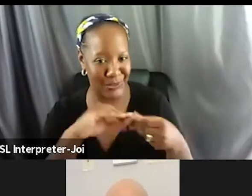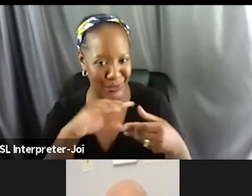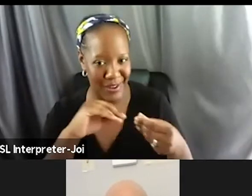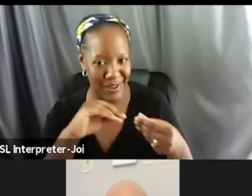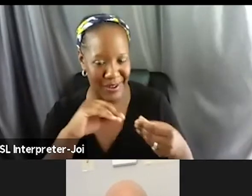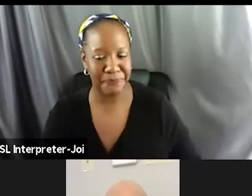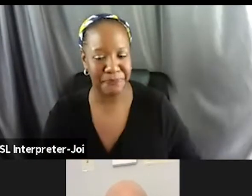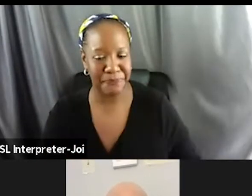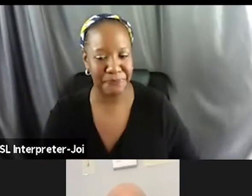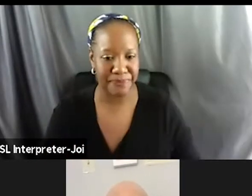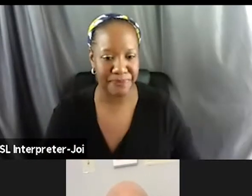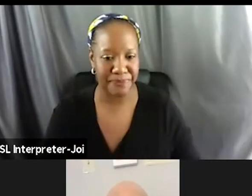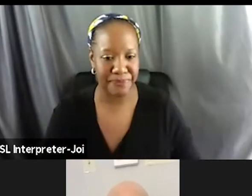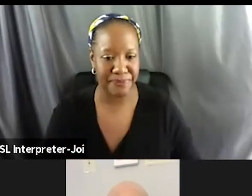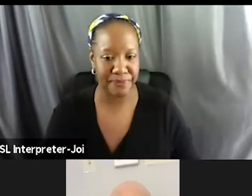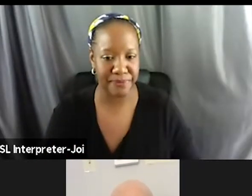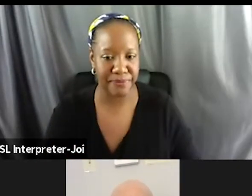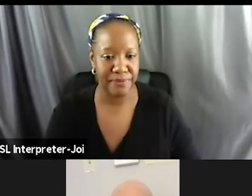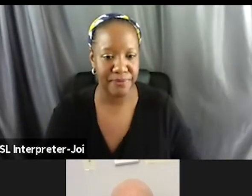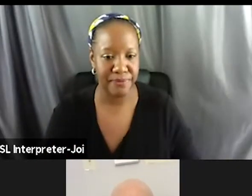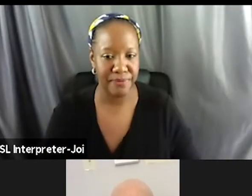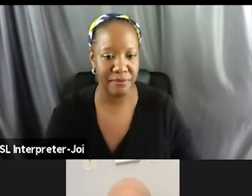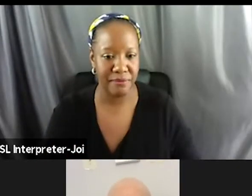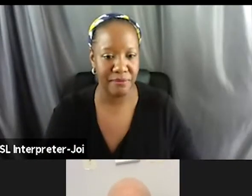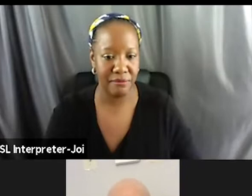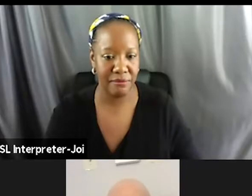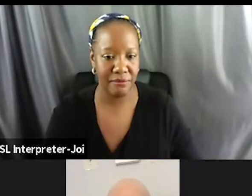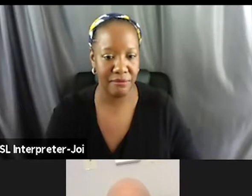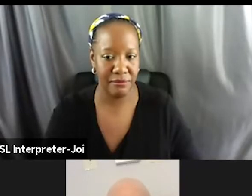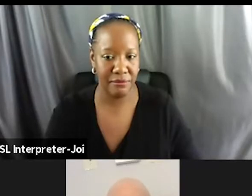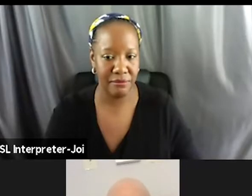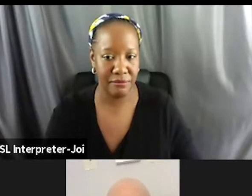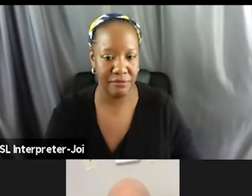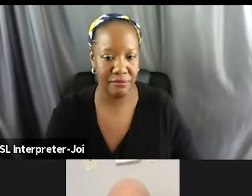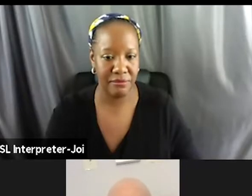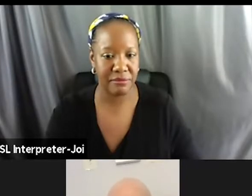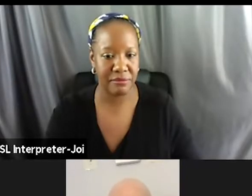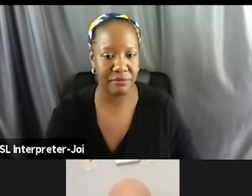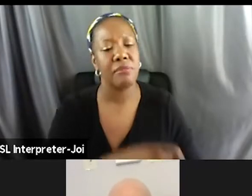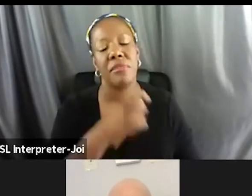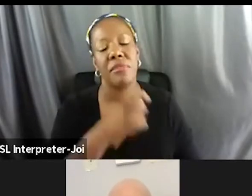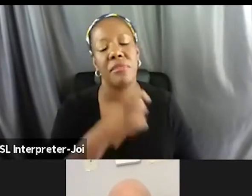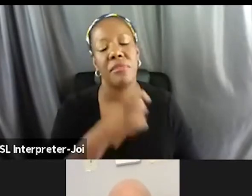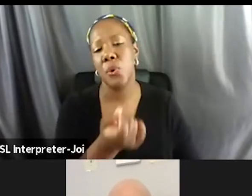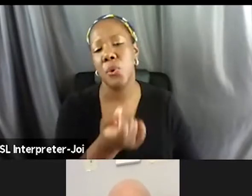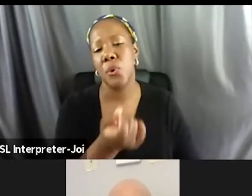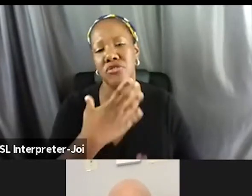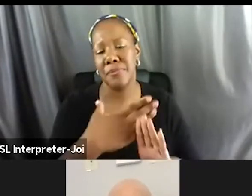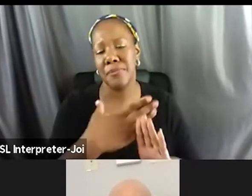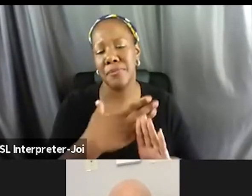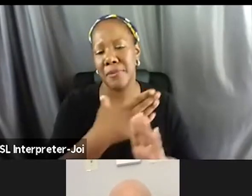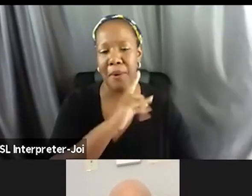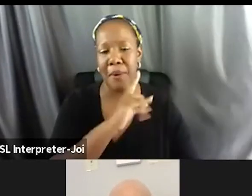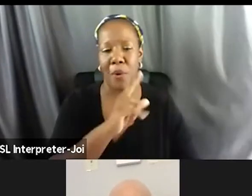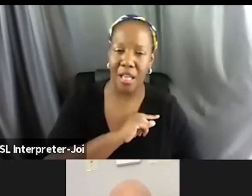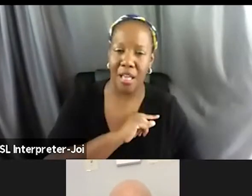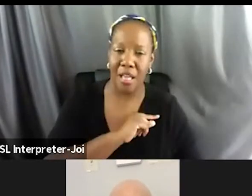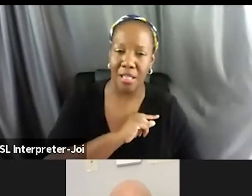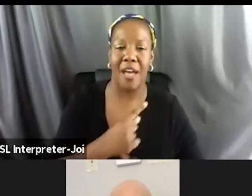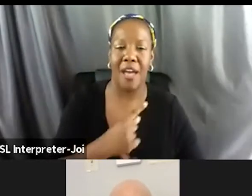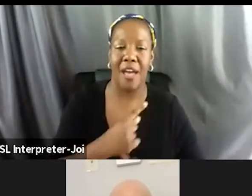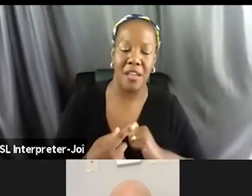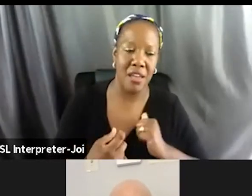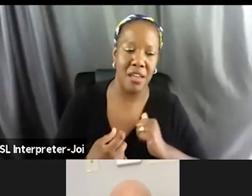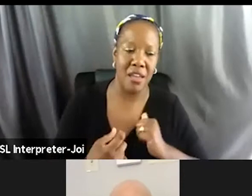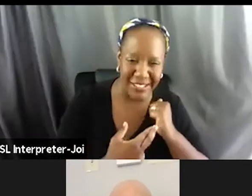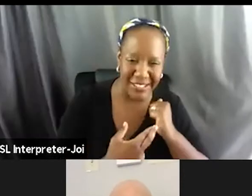For me, your question earlier about qualifying, justifying, and all that, I think I had that